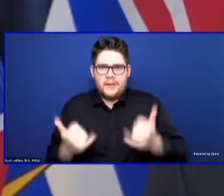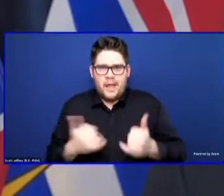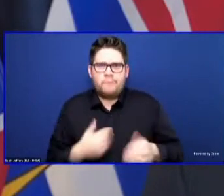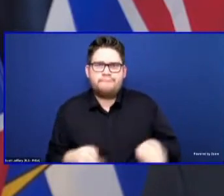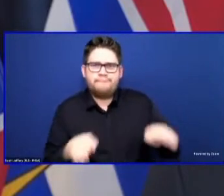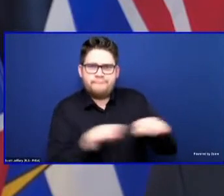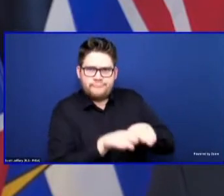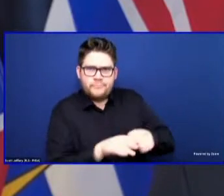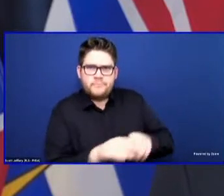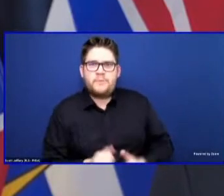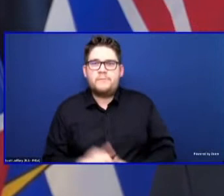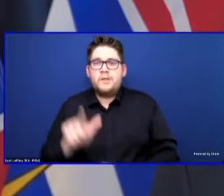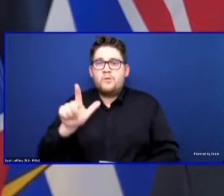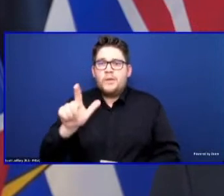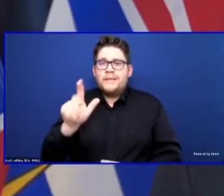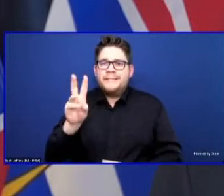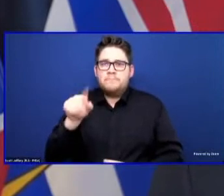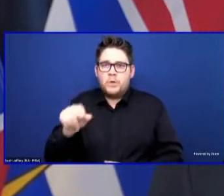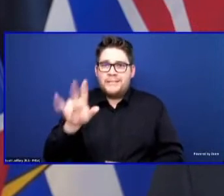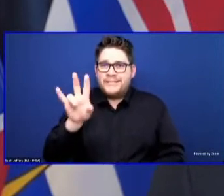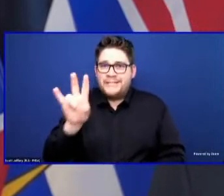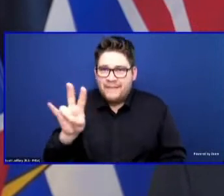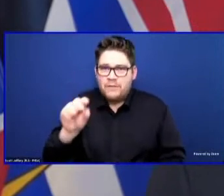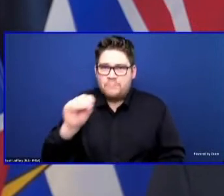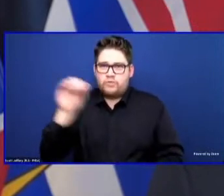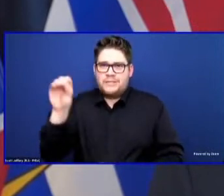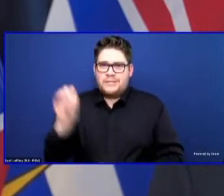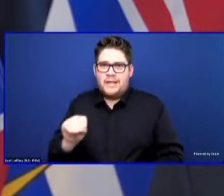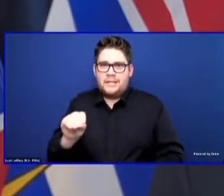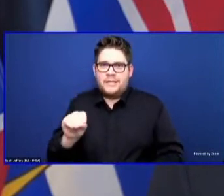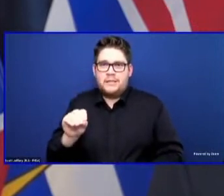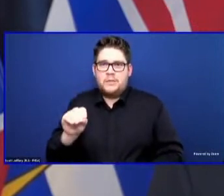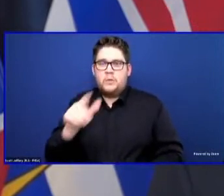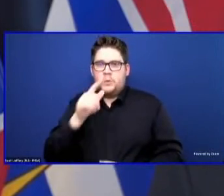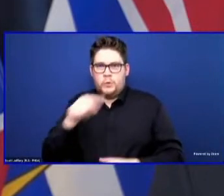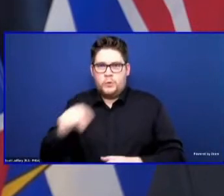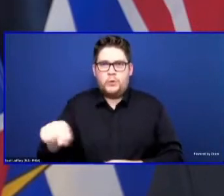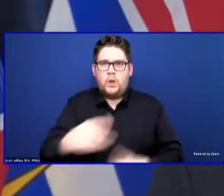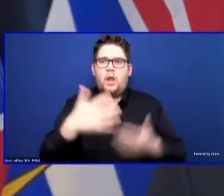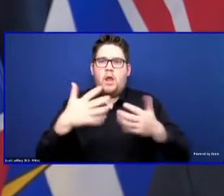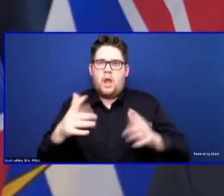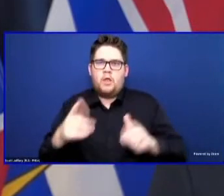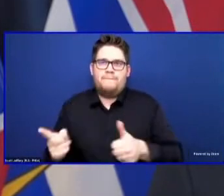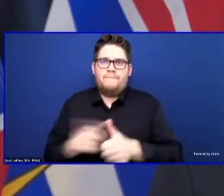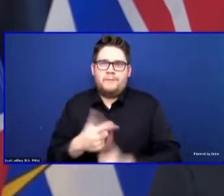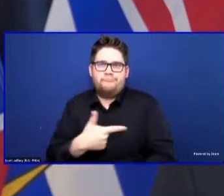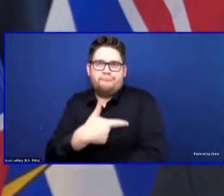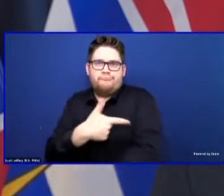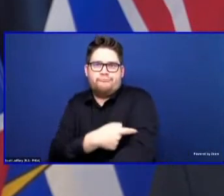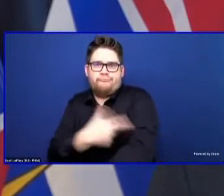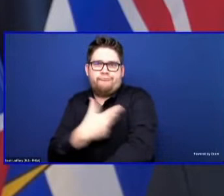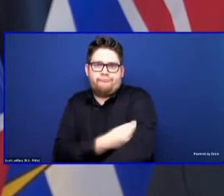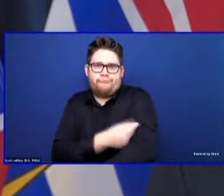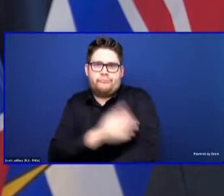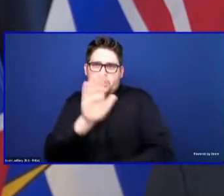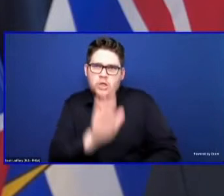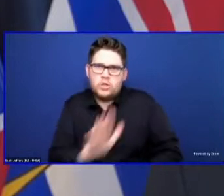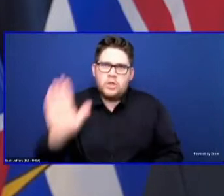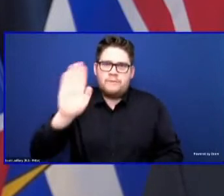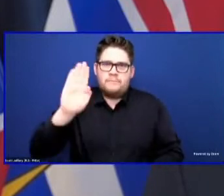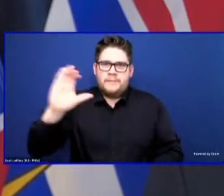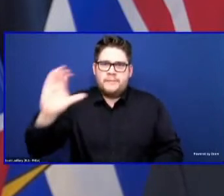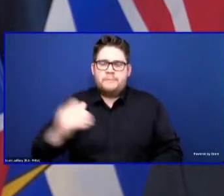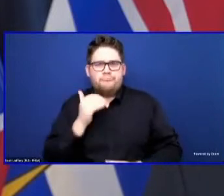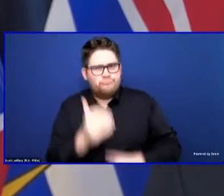1 in 4 of eligible British Columbians having had their first shot of a COVID-19 vaccine. We're going steadily in the right direction on the